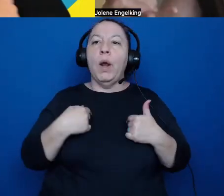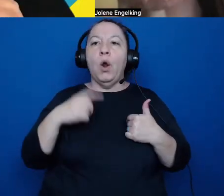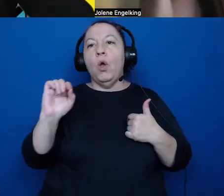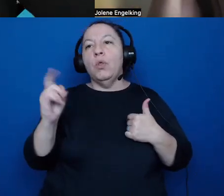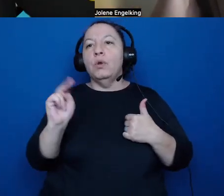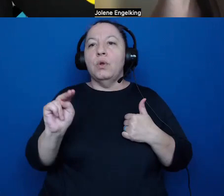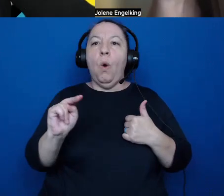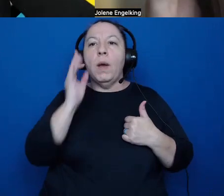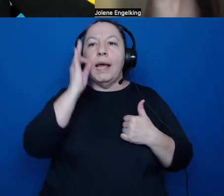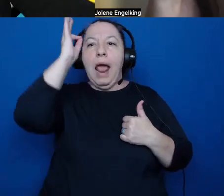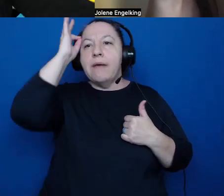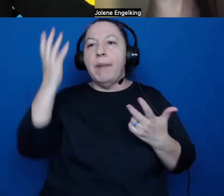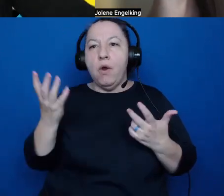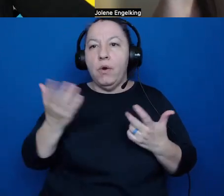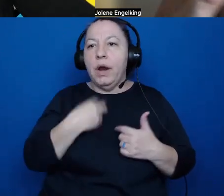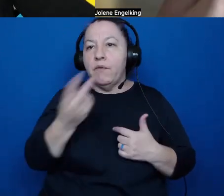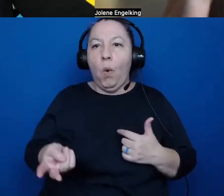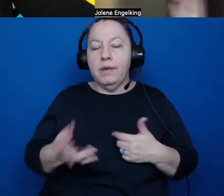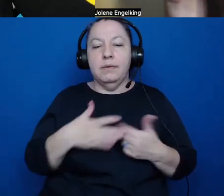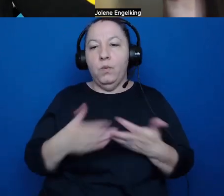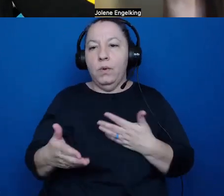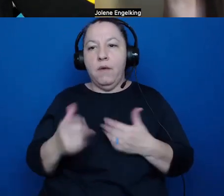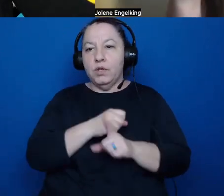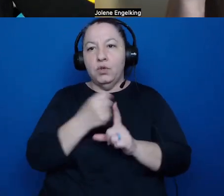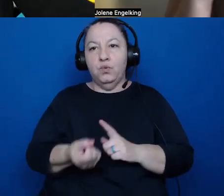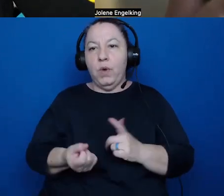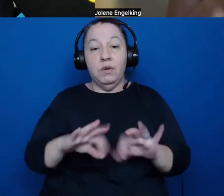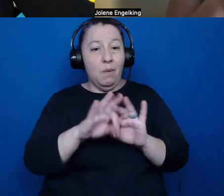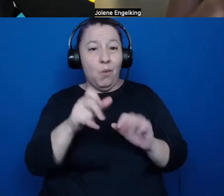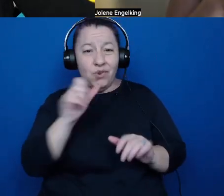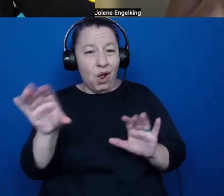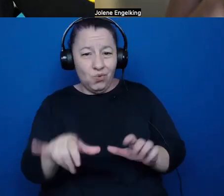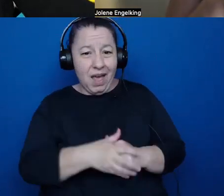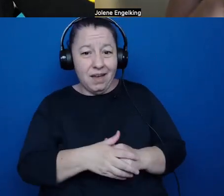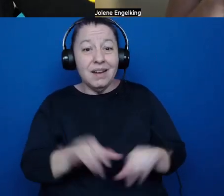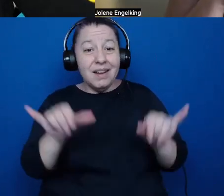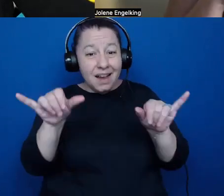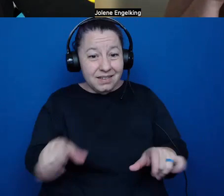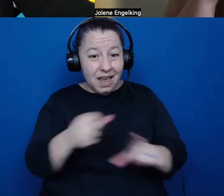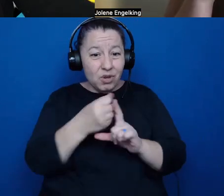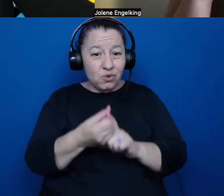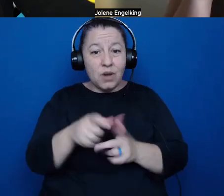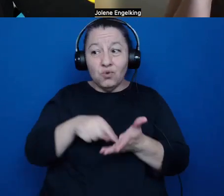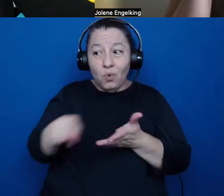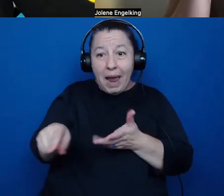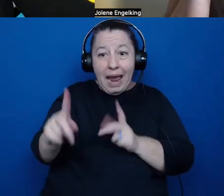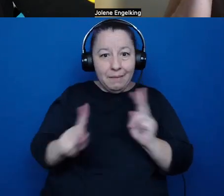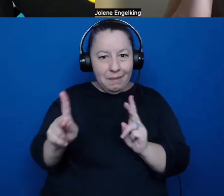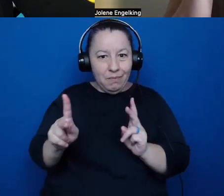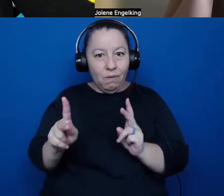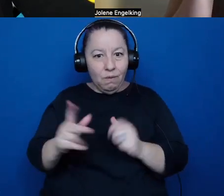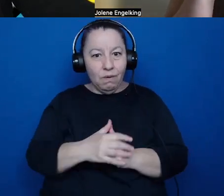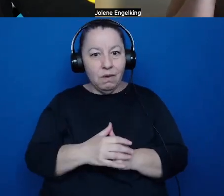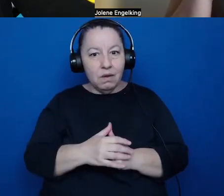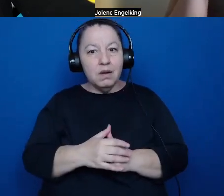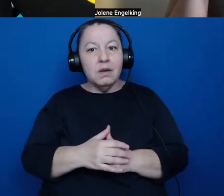may be. And it's so important to not do that. And also on the same point, pay people. I think that if this